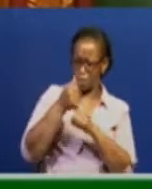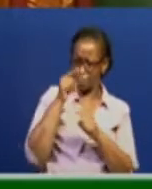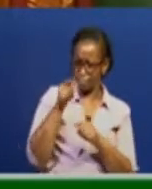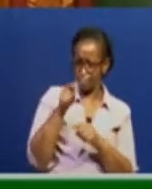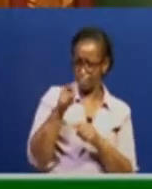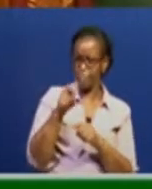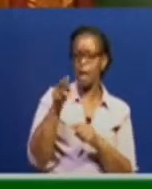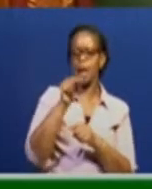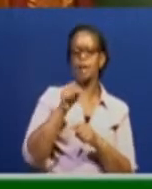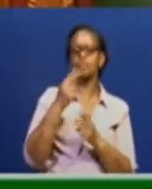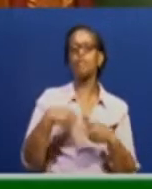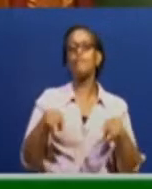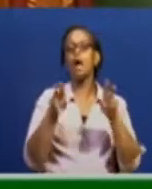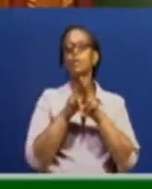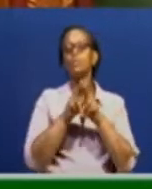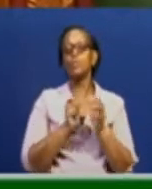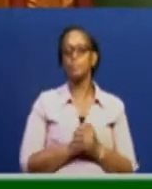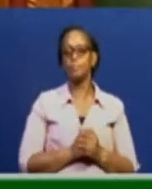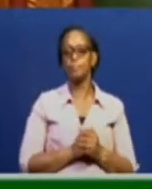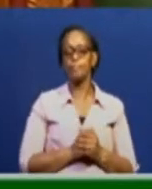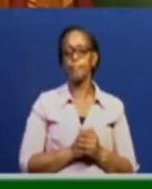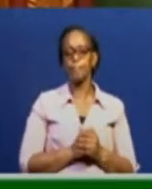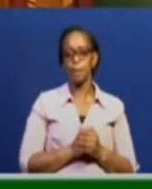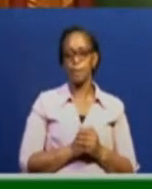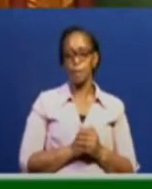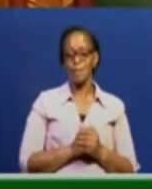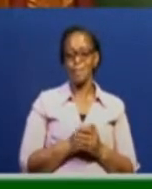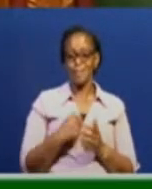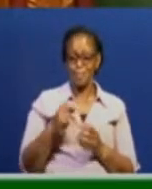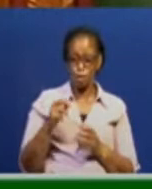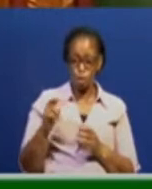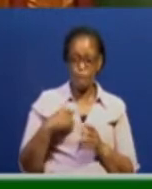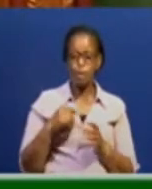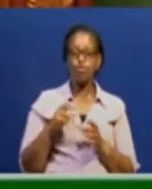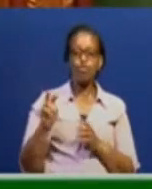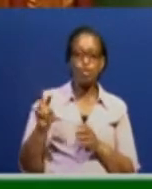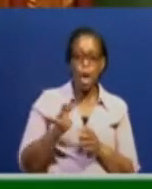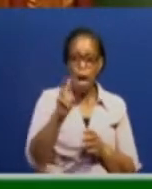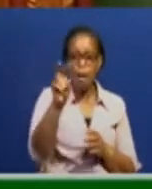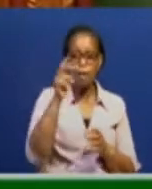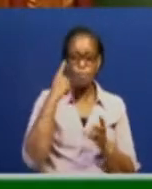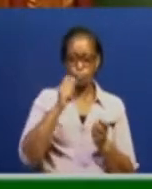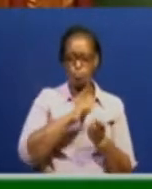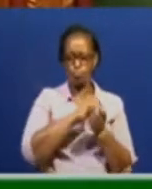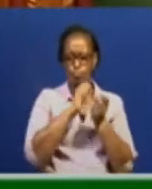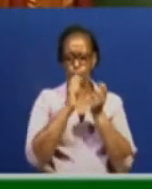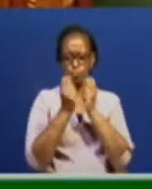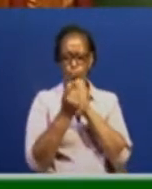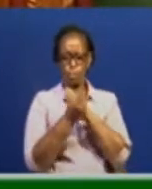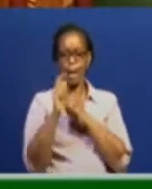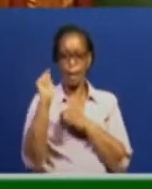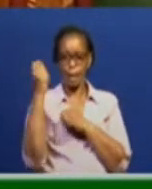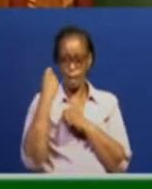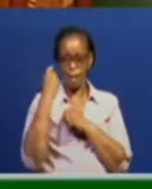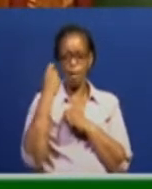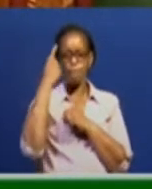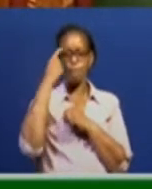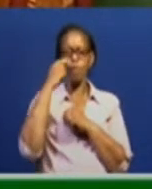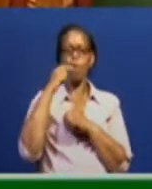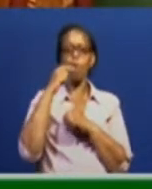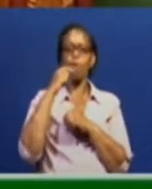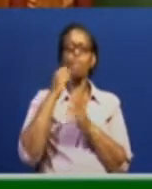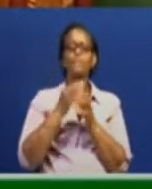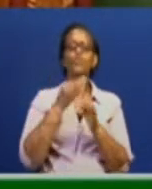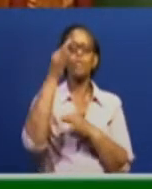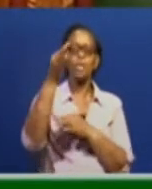covenant, and that the journey of transforming Kenya for the benefit of present and future generations is